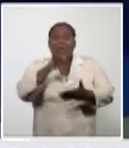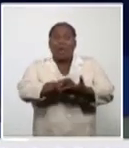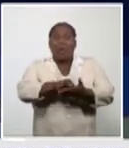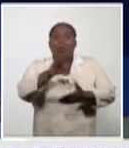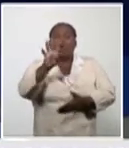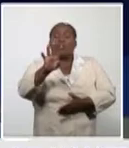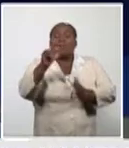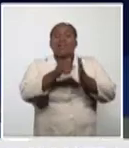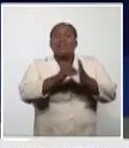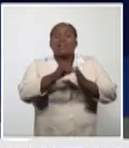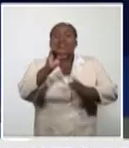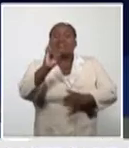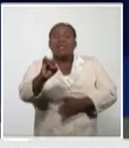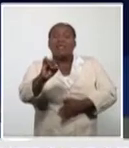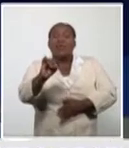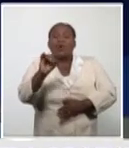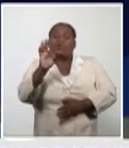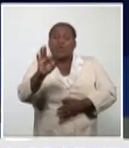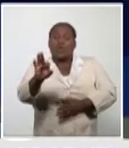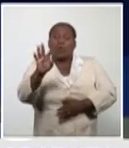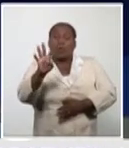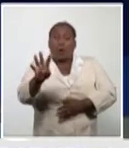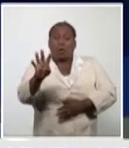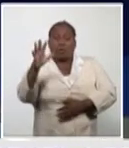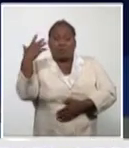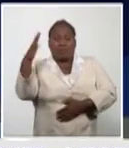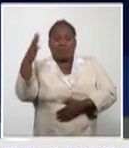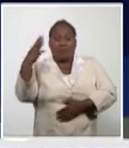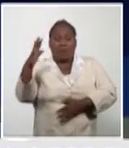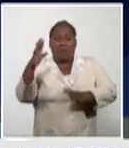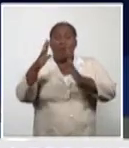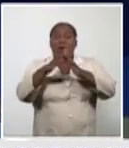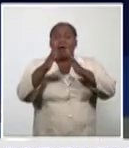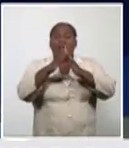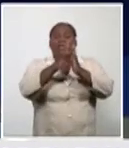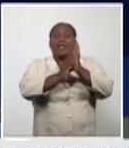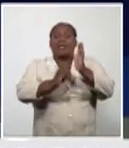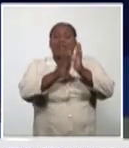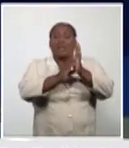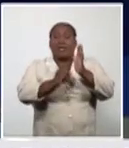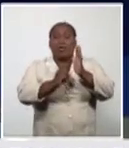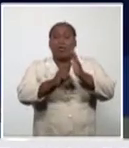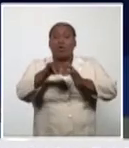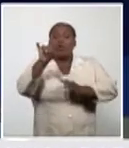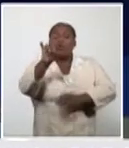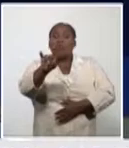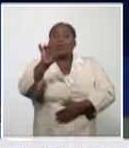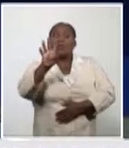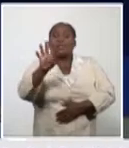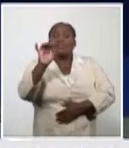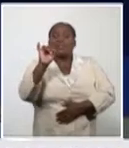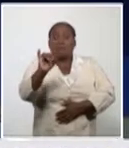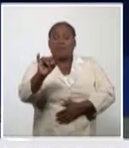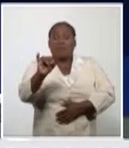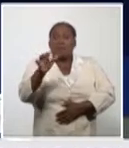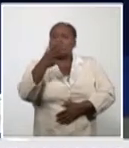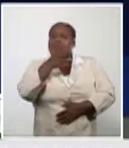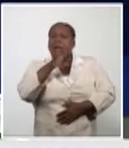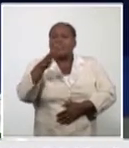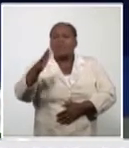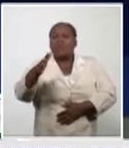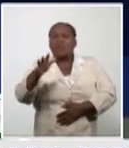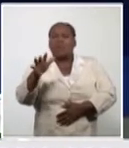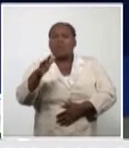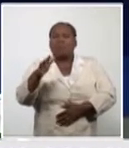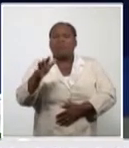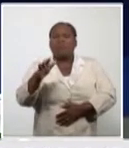4,384 foreigners. A total of 945 visitors are staying at rental homes, similar to yesterday's figure.